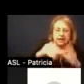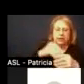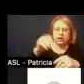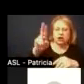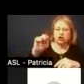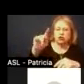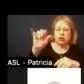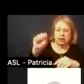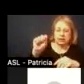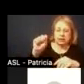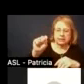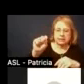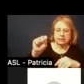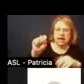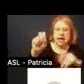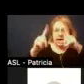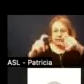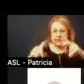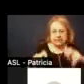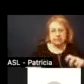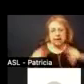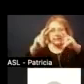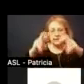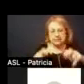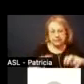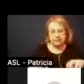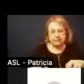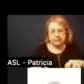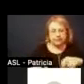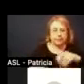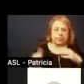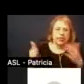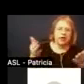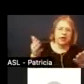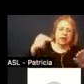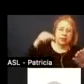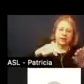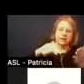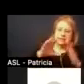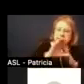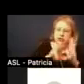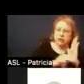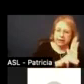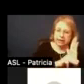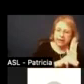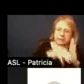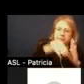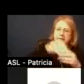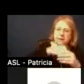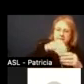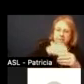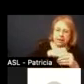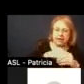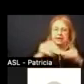see the comparison of where we were at on uh and again these are curriculum embedded assessments so we're looking how